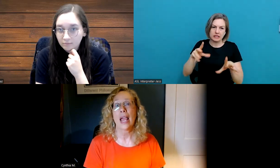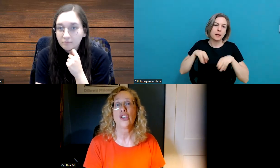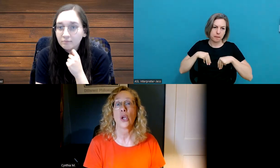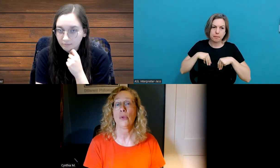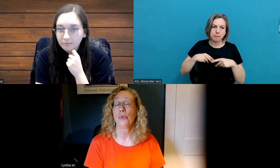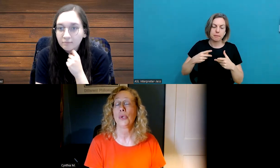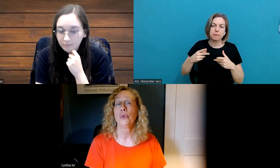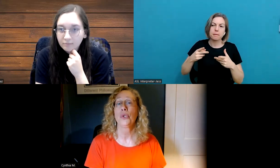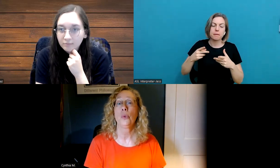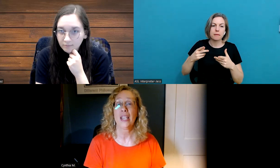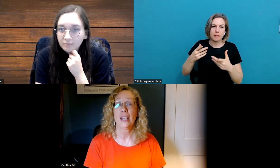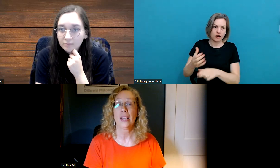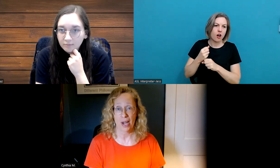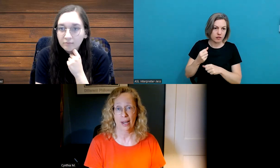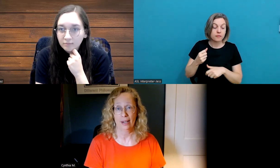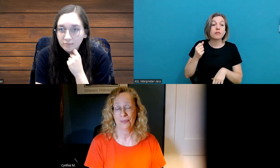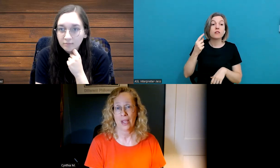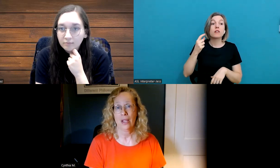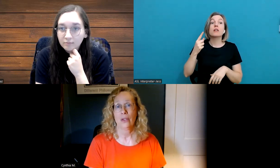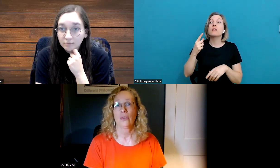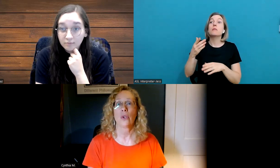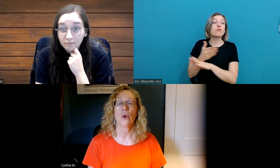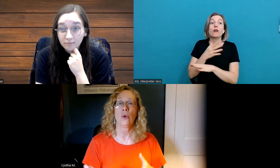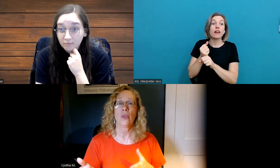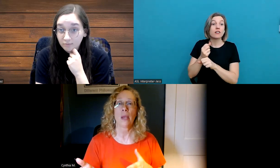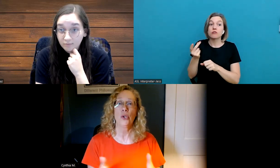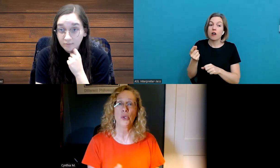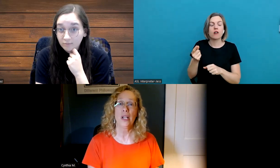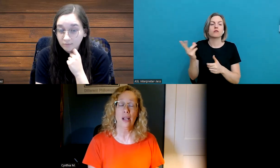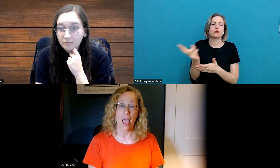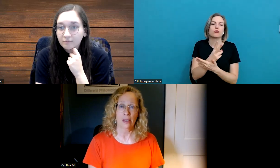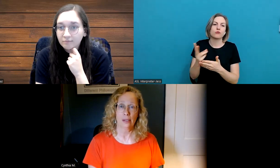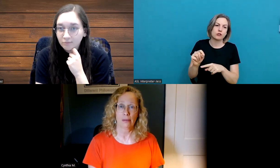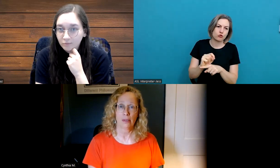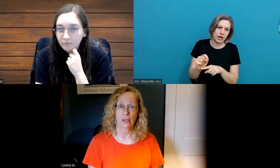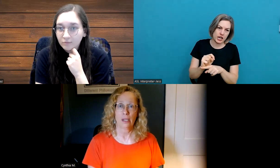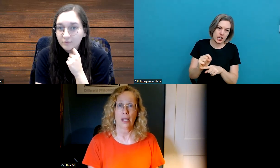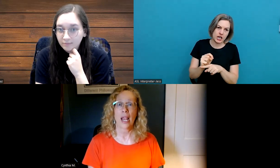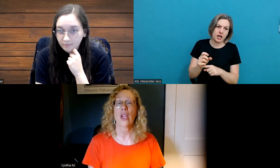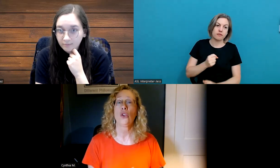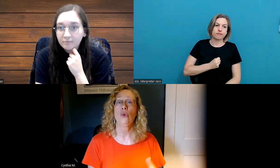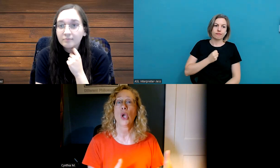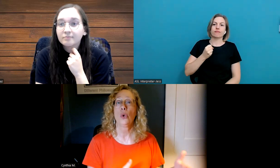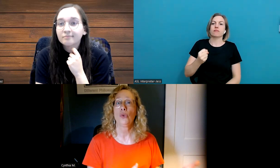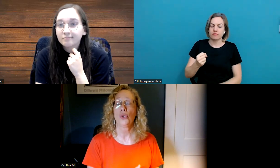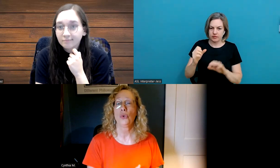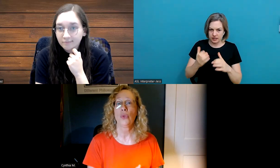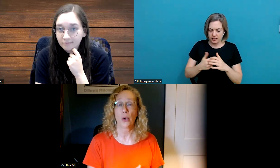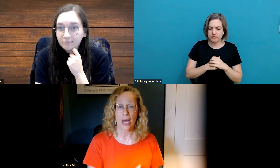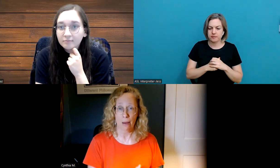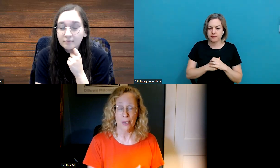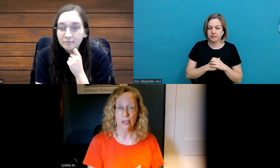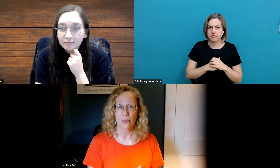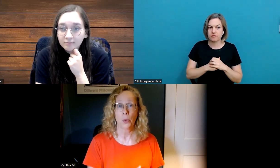I had to go through 2 weeks of training. So they put you in a class and then you go to